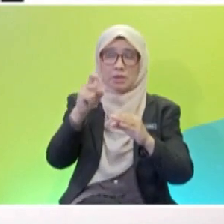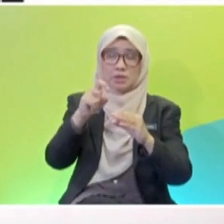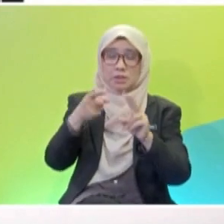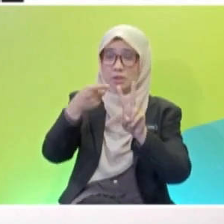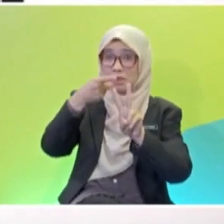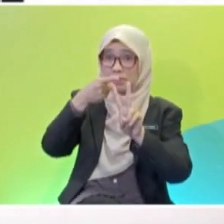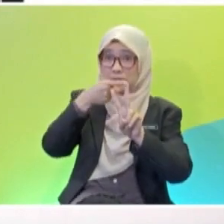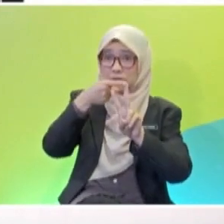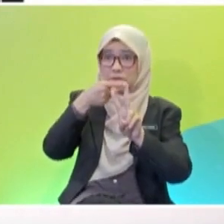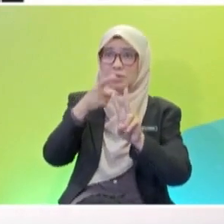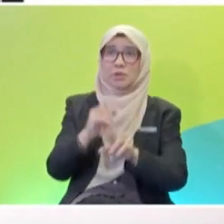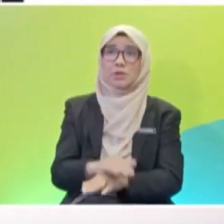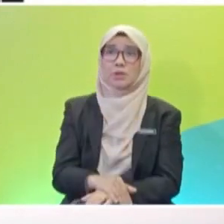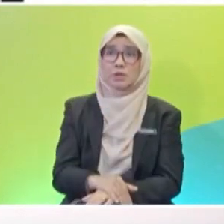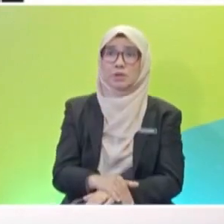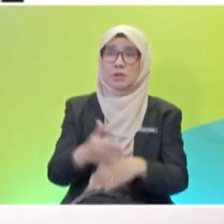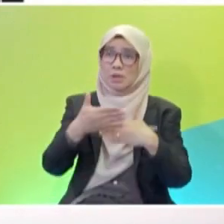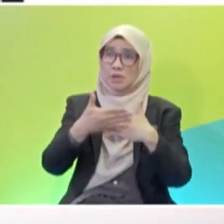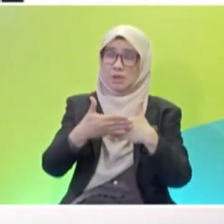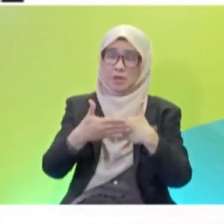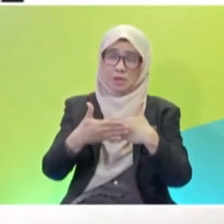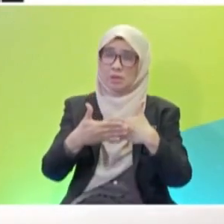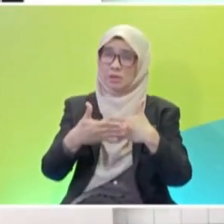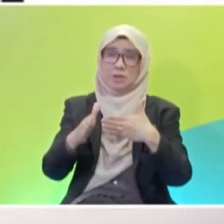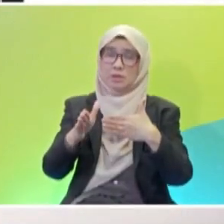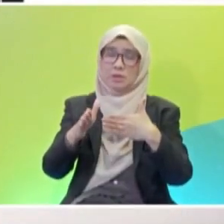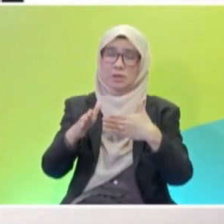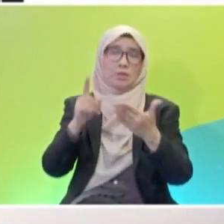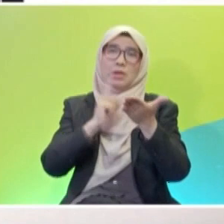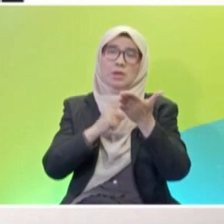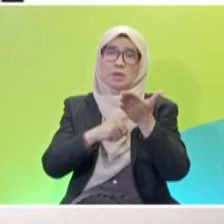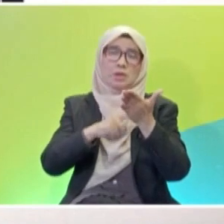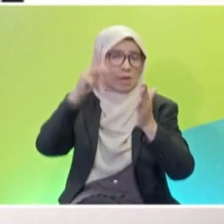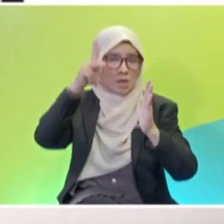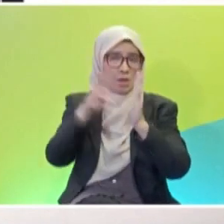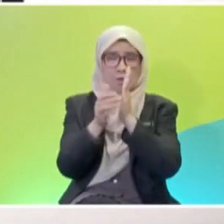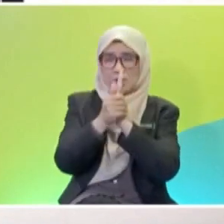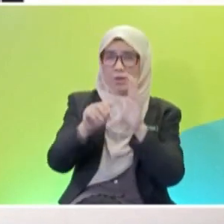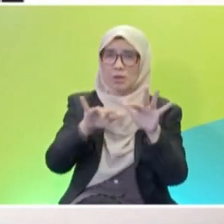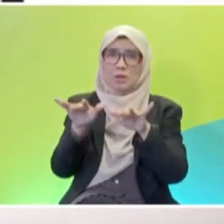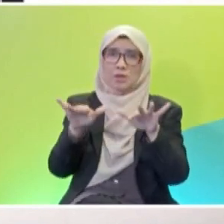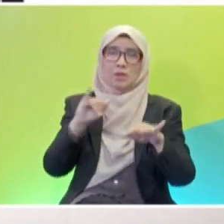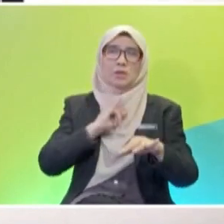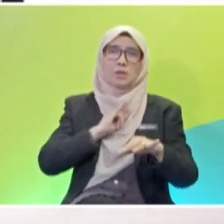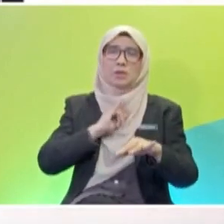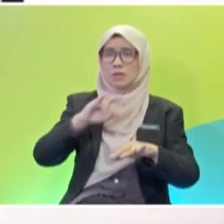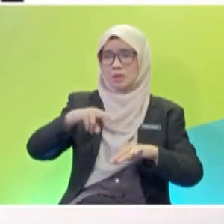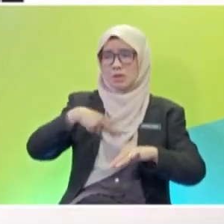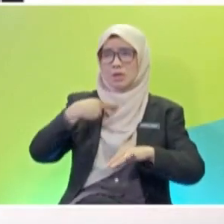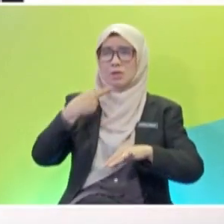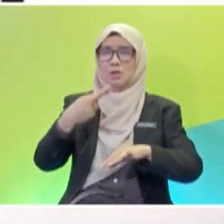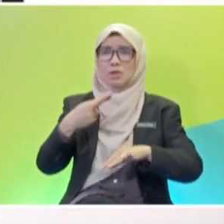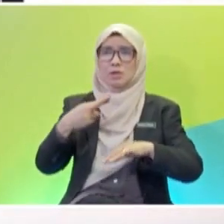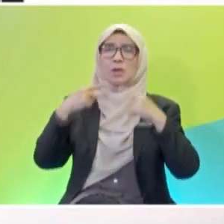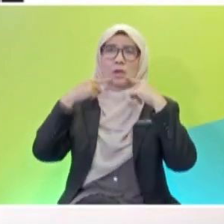Yes. After discovering more about photo manipulation, I realized that celebrities, they're also human beings